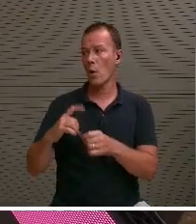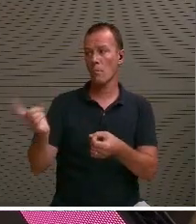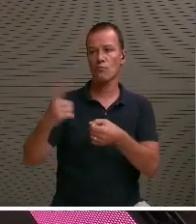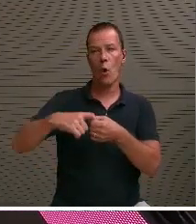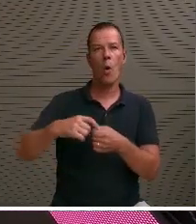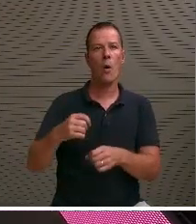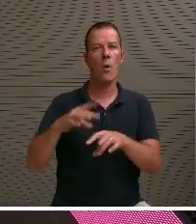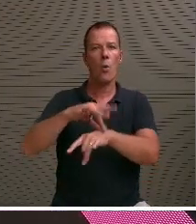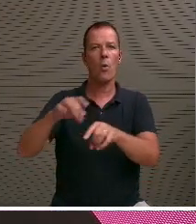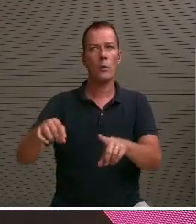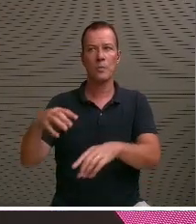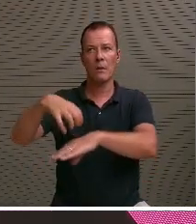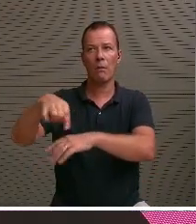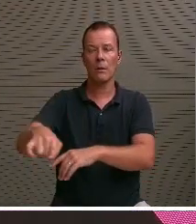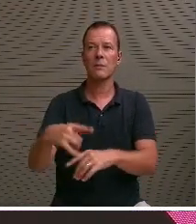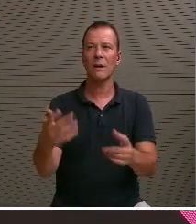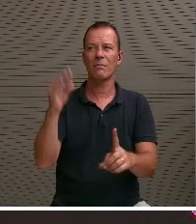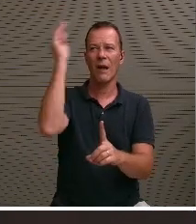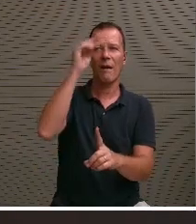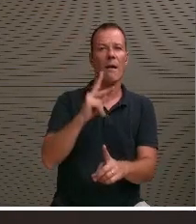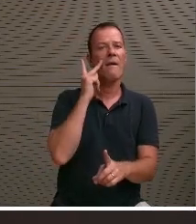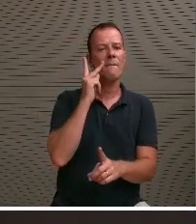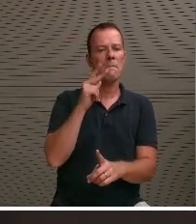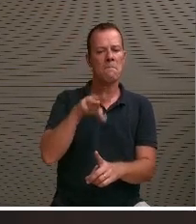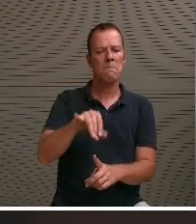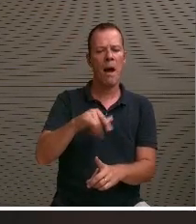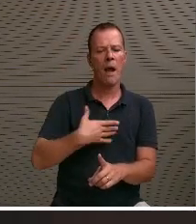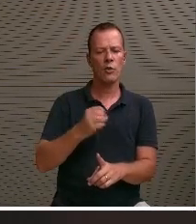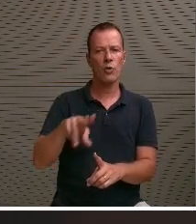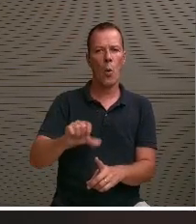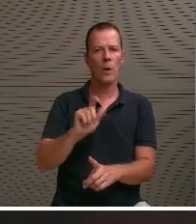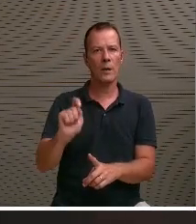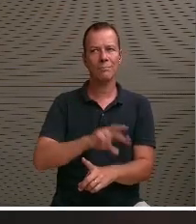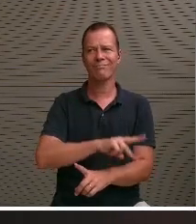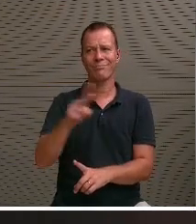province called Maindombe. Maindombe